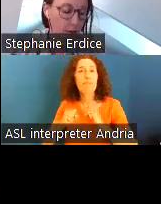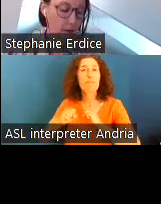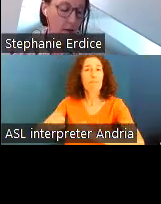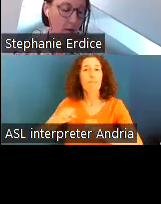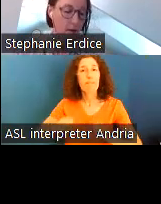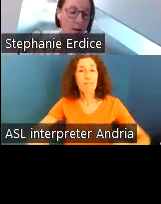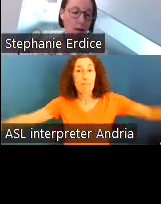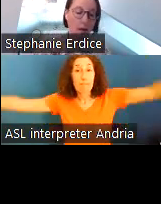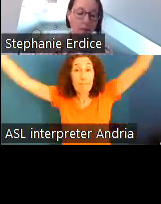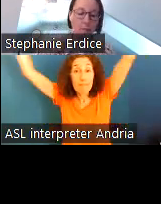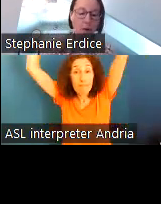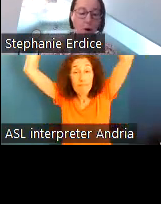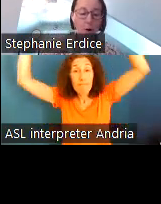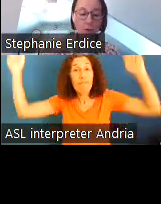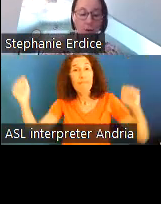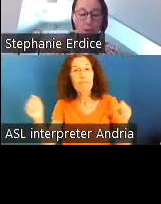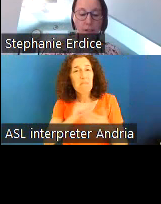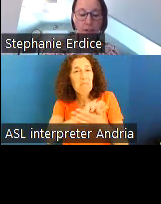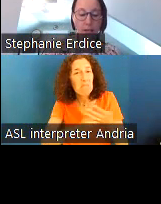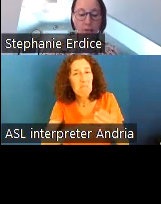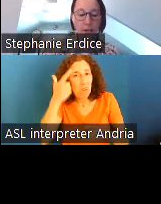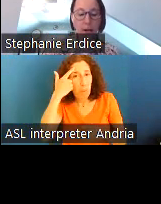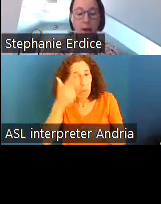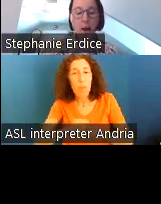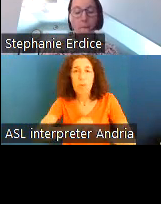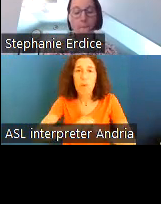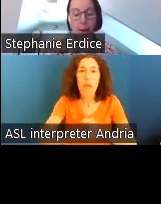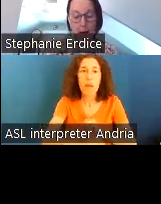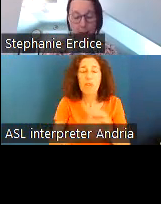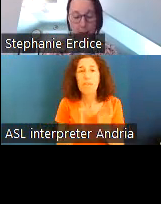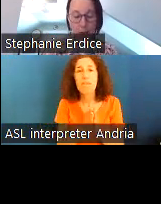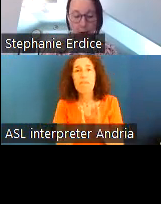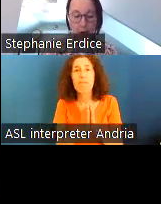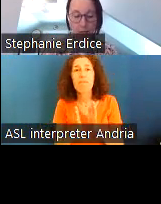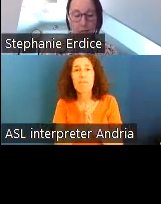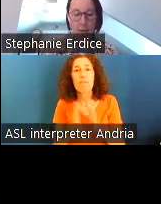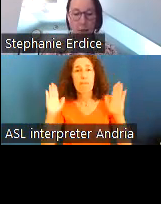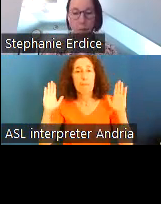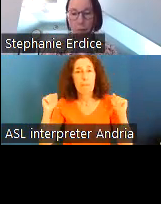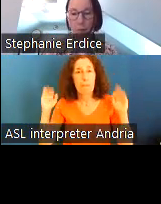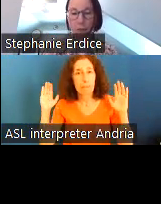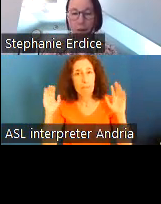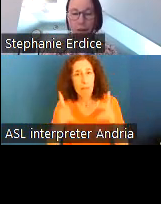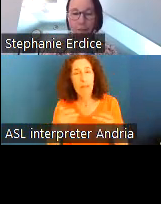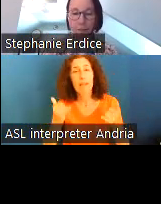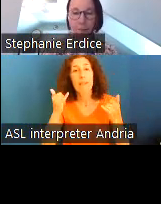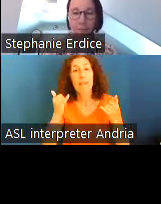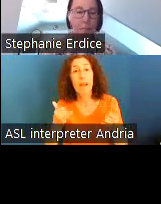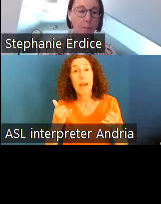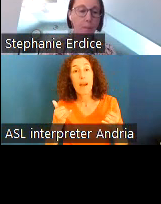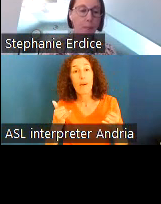overhead. Then bring all your focus and attention back to the training, and we will